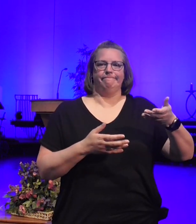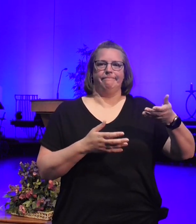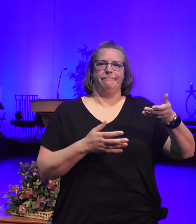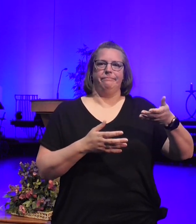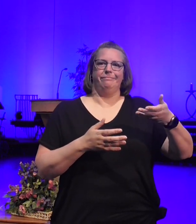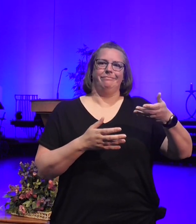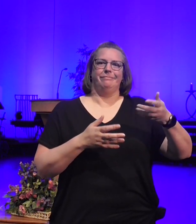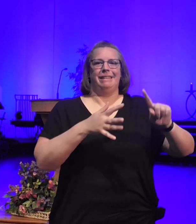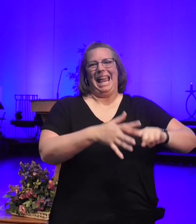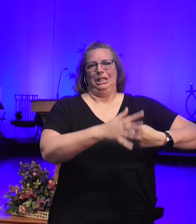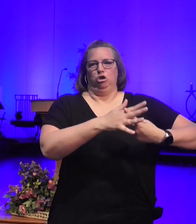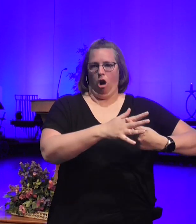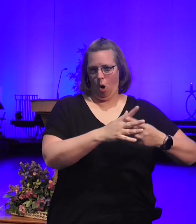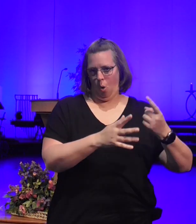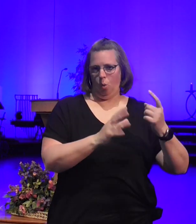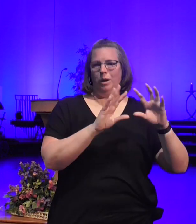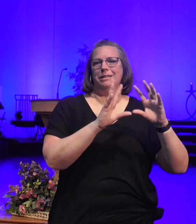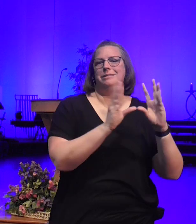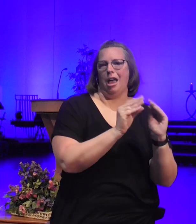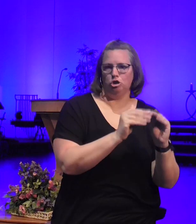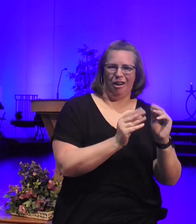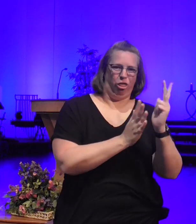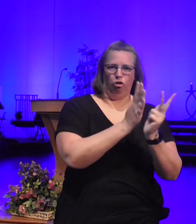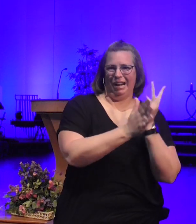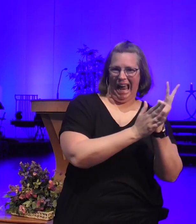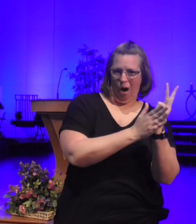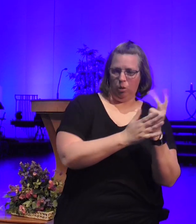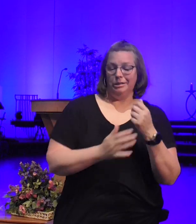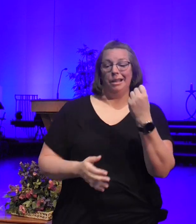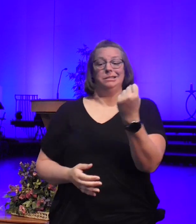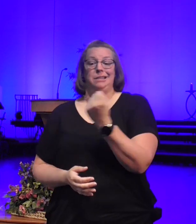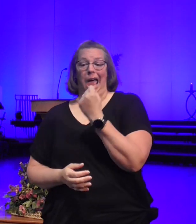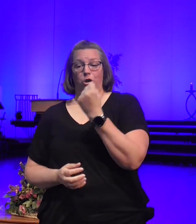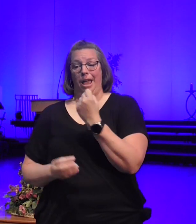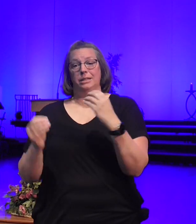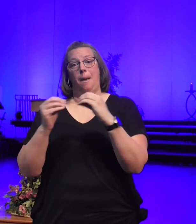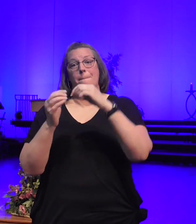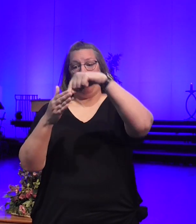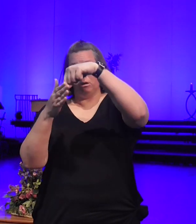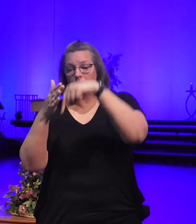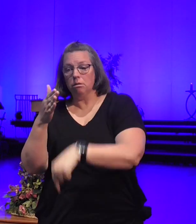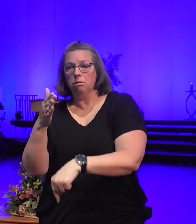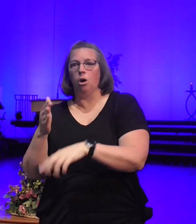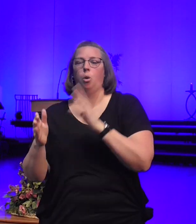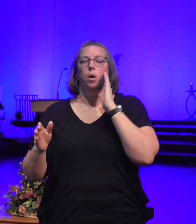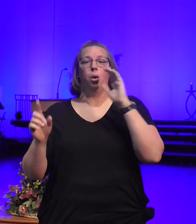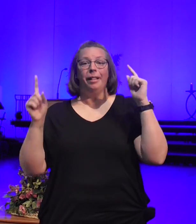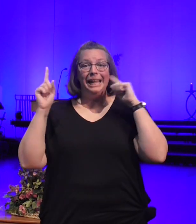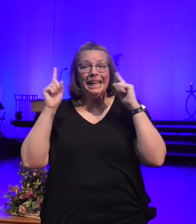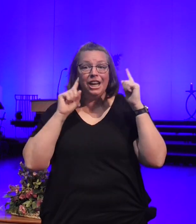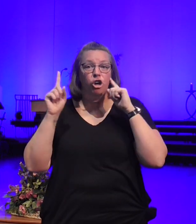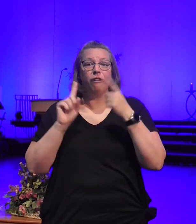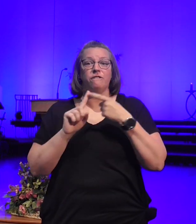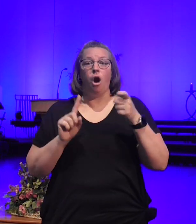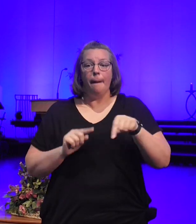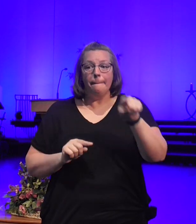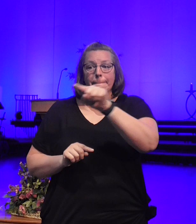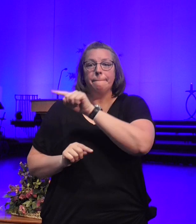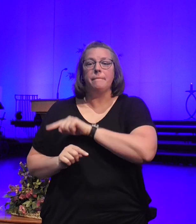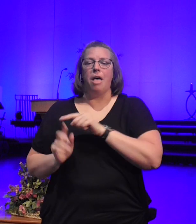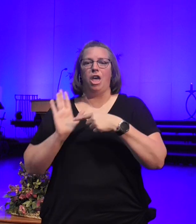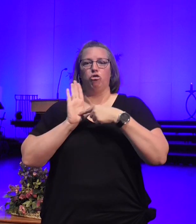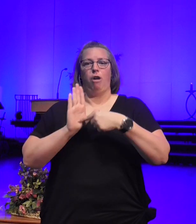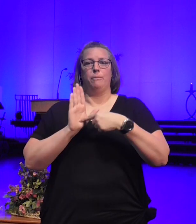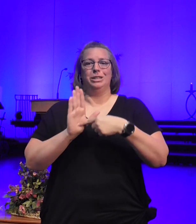3-hour introductory session. And then Saturday is a more in-depth session where we're going to go through and hear from people who represent all of the numbers